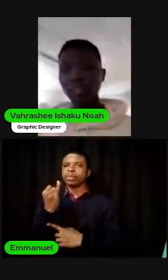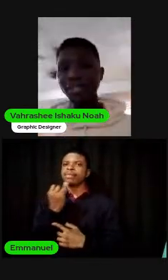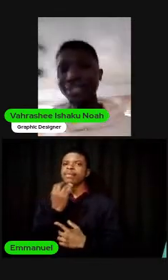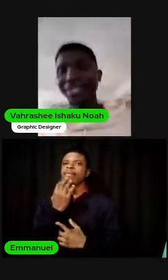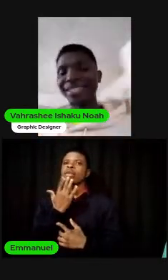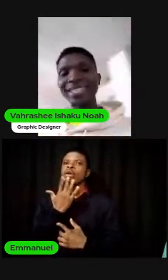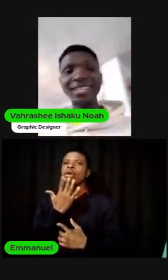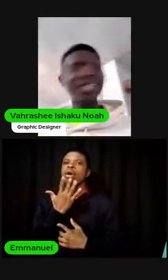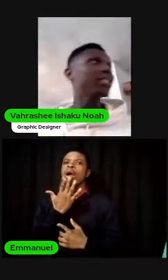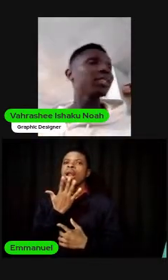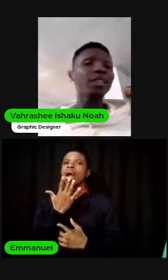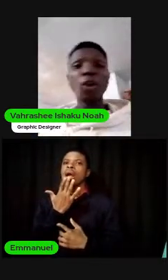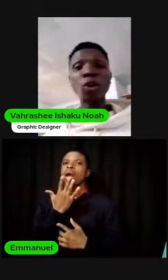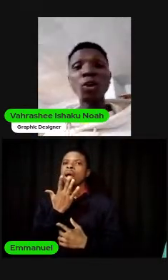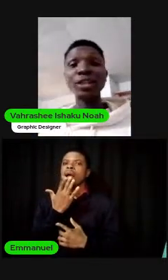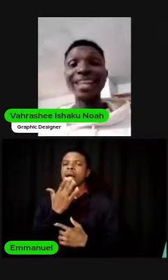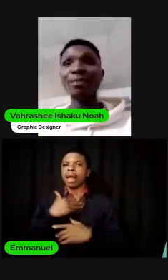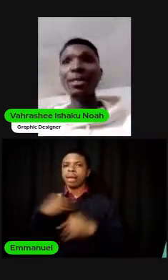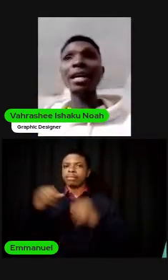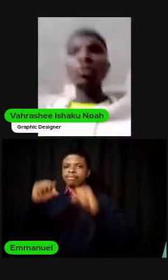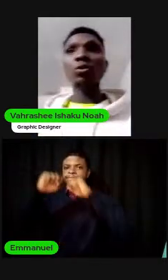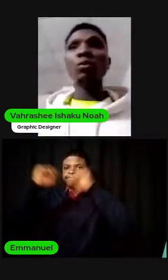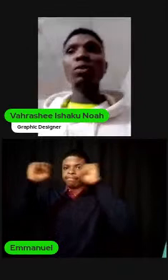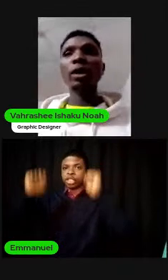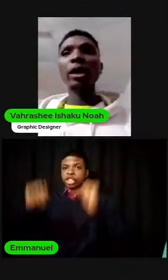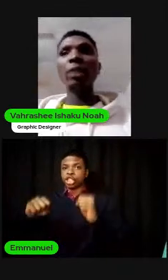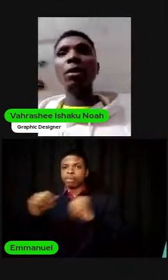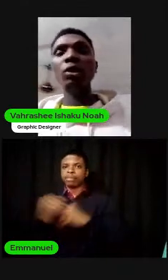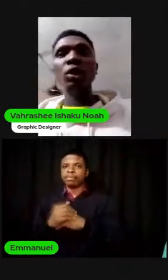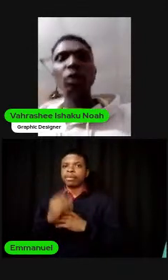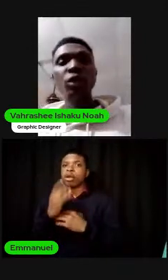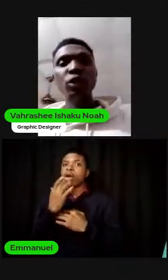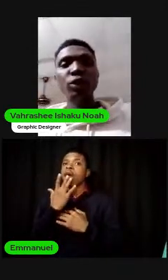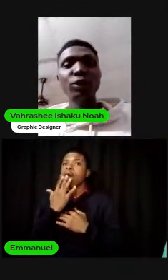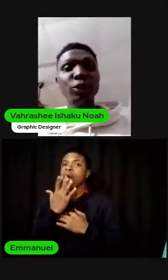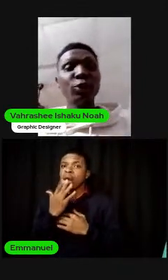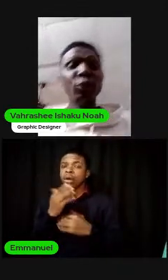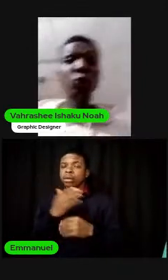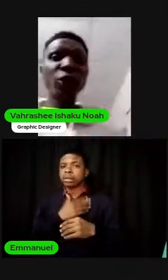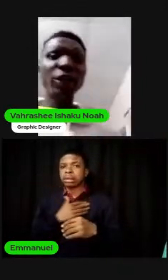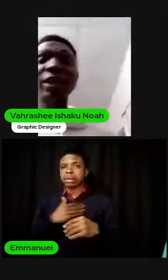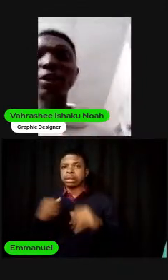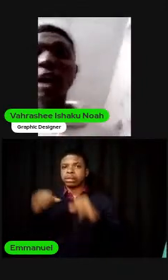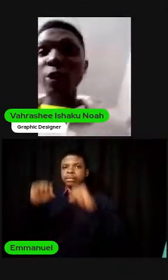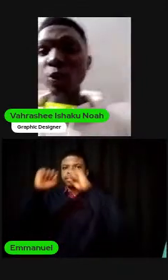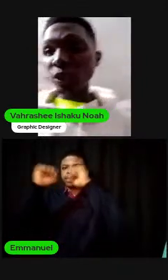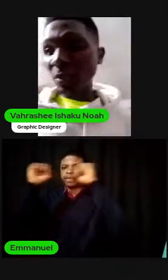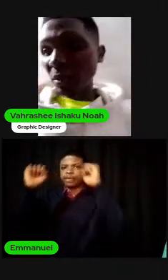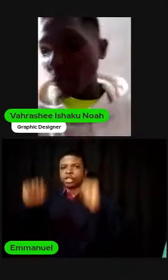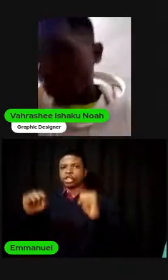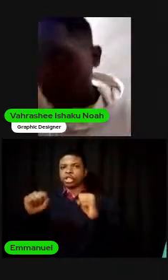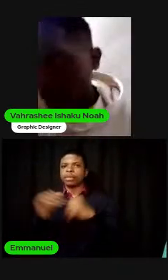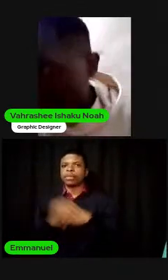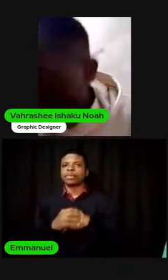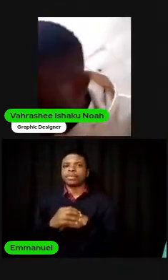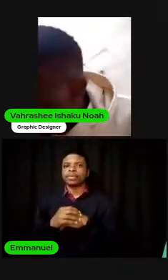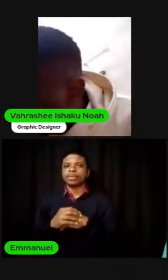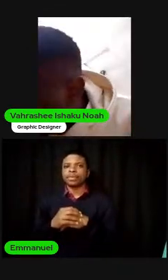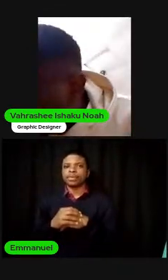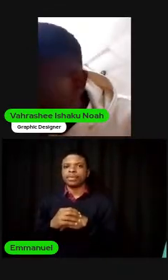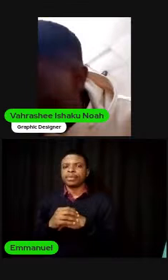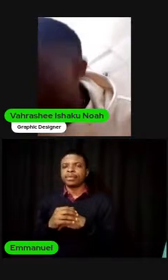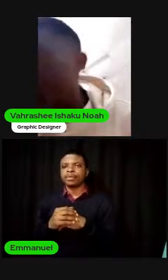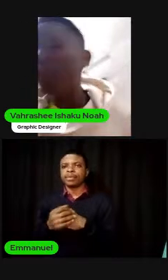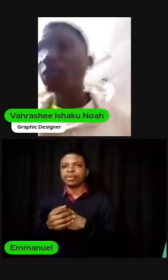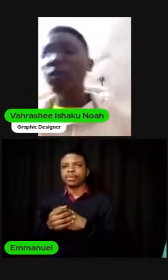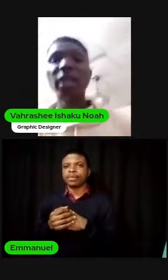shapes. Yes, colors and shapes. That is what we'll be talking about. Just sorry, you will see me moving, but I'll soon